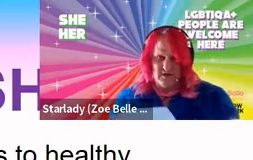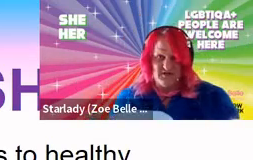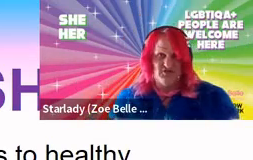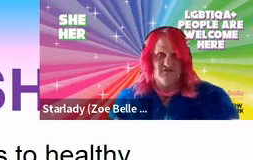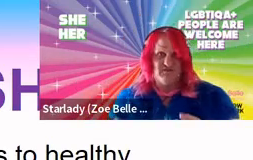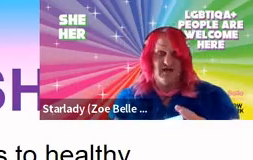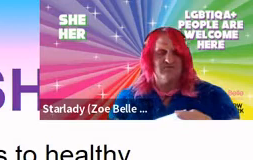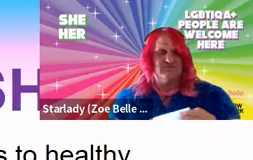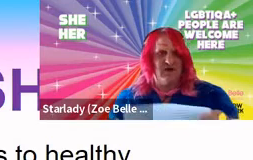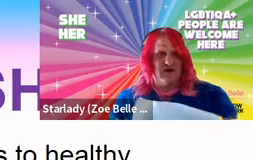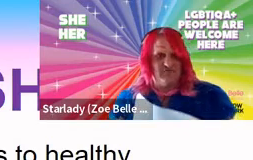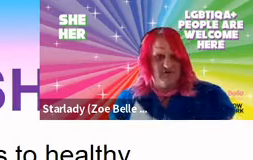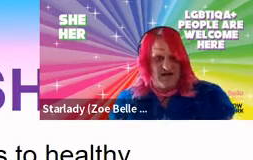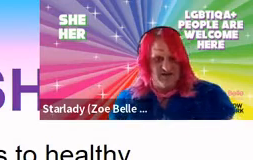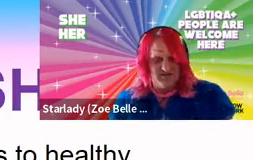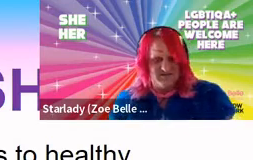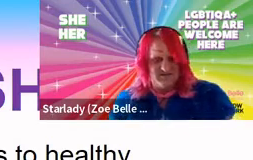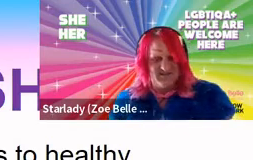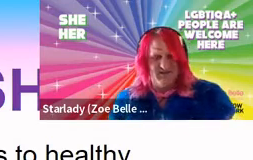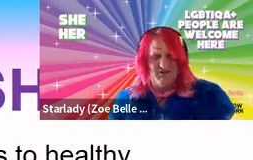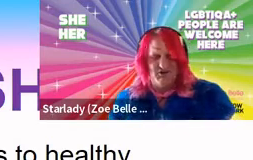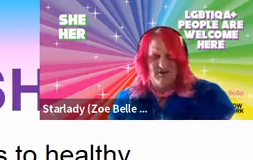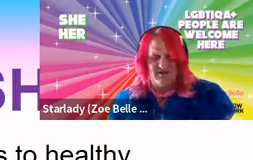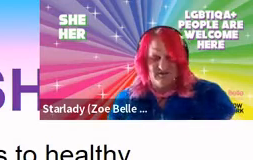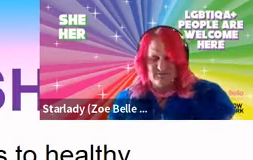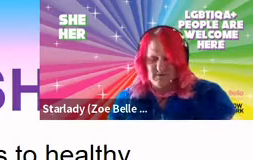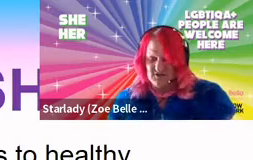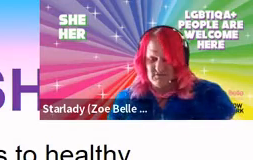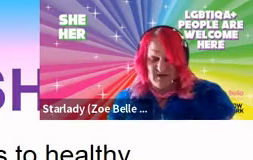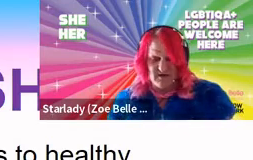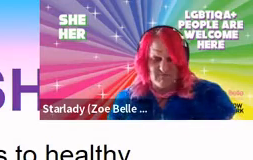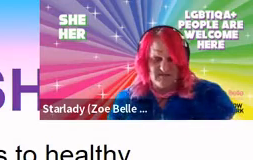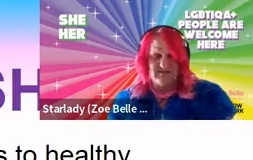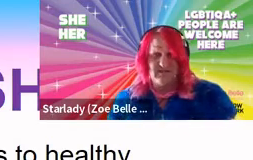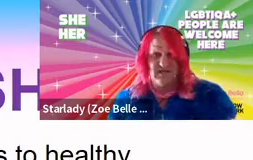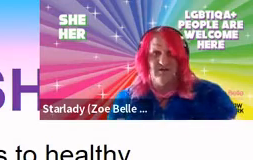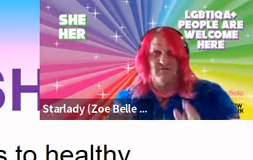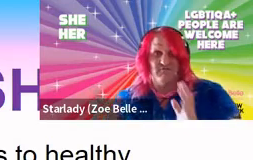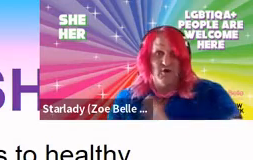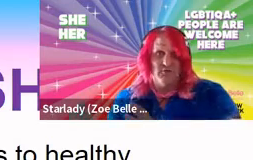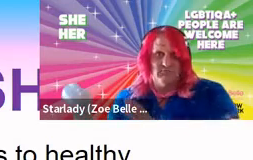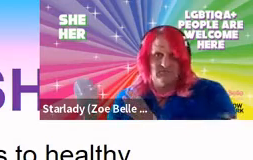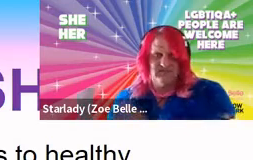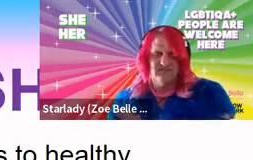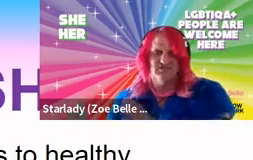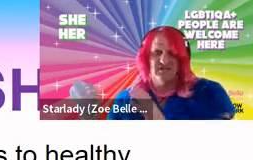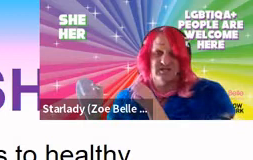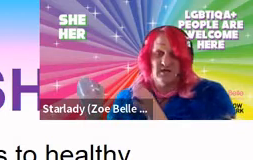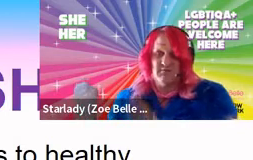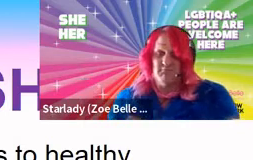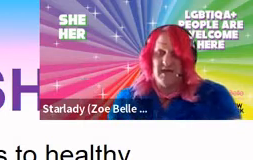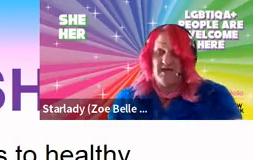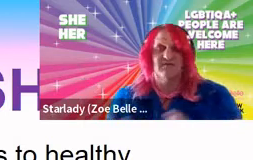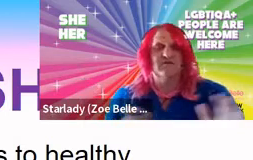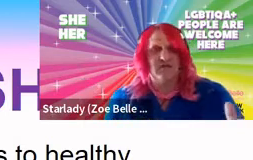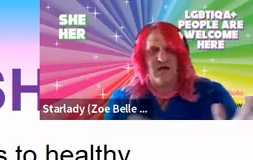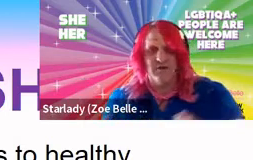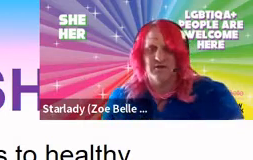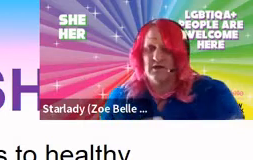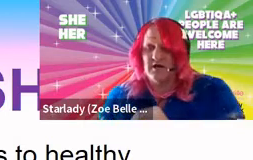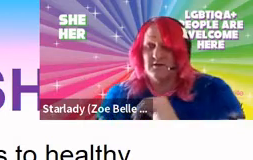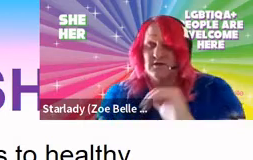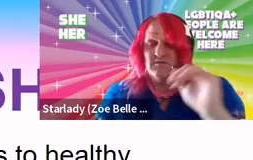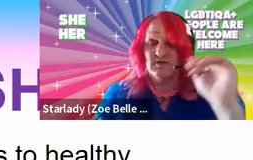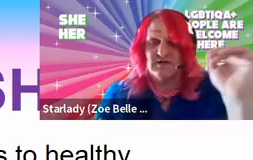of perpetration of violence, you know, there is much greater risk in and from cisgender men